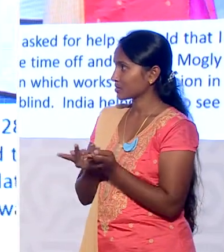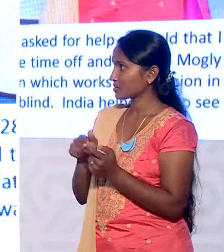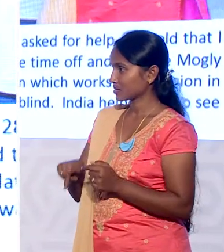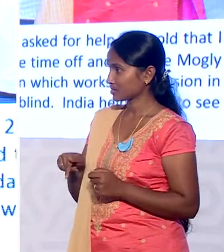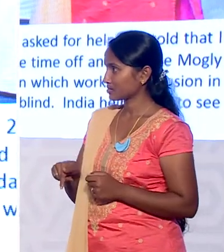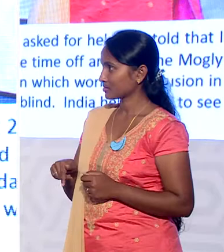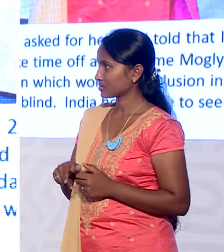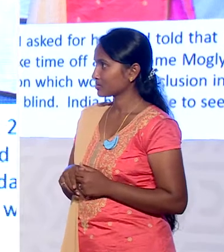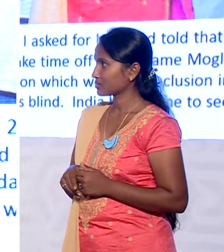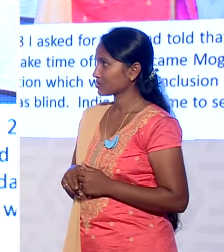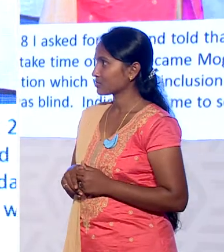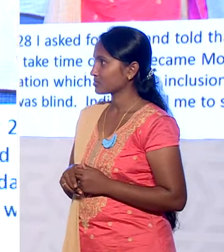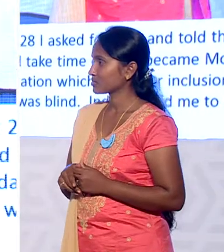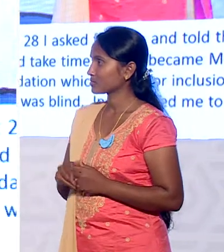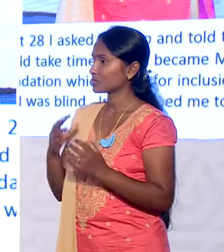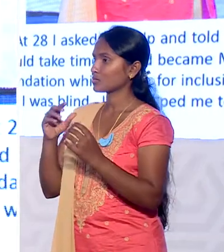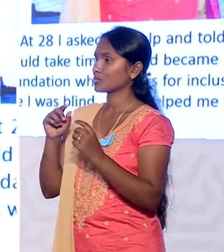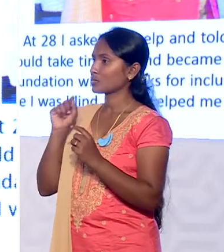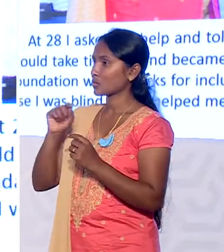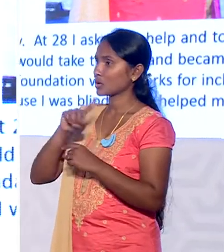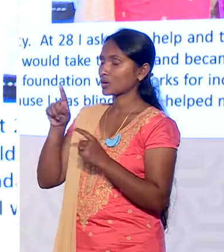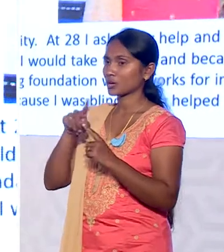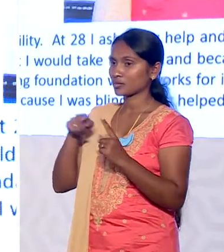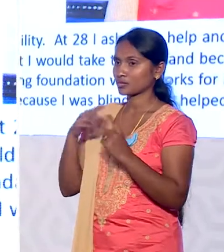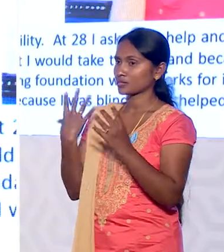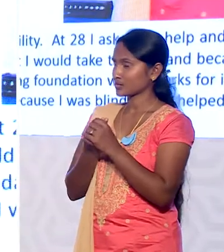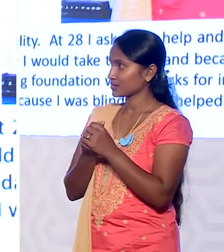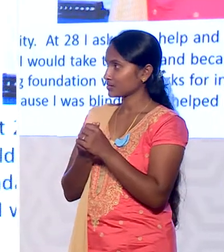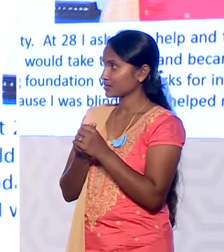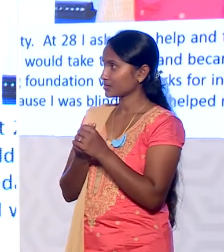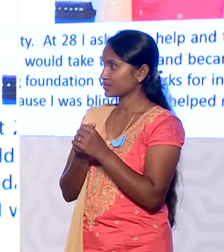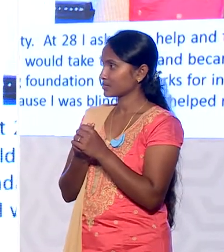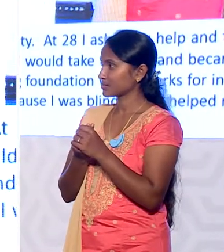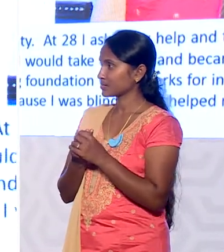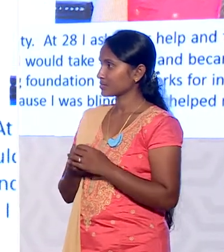now, this point of inclusion revolution and what it is that we can all do together.